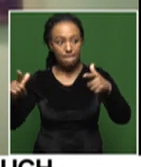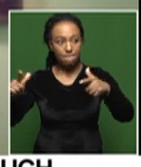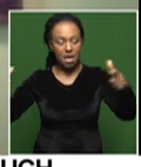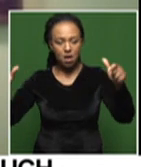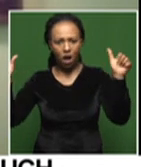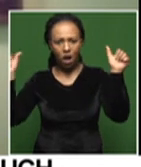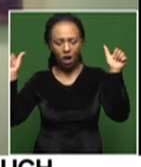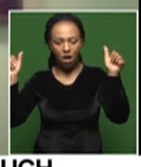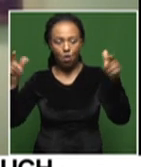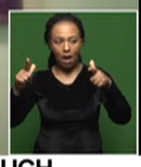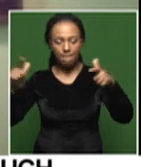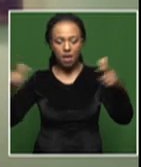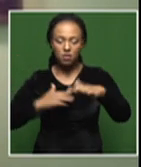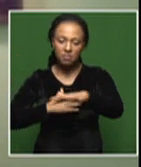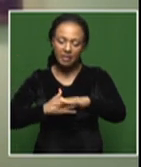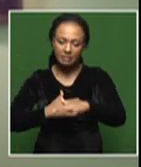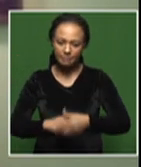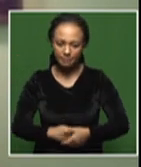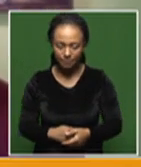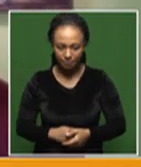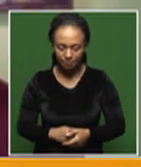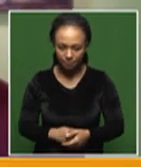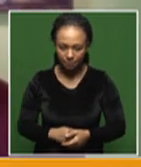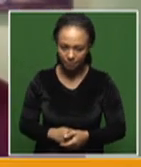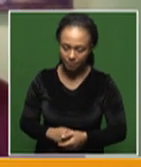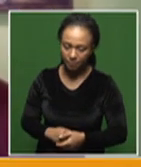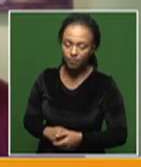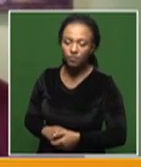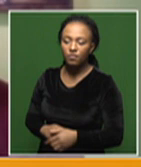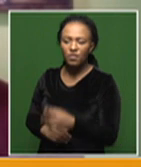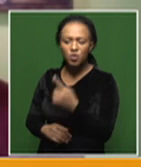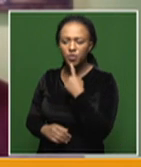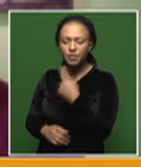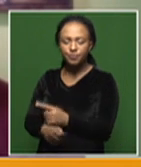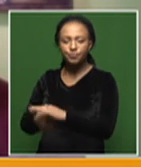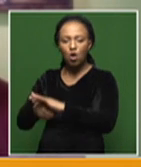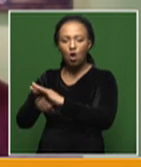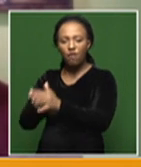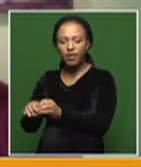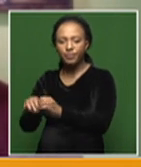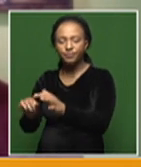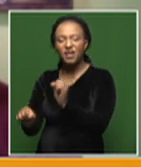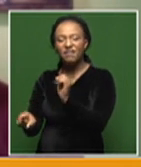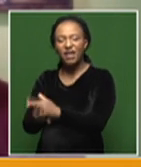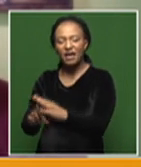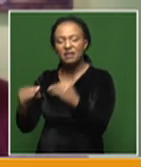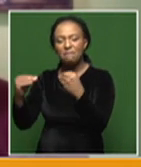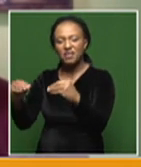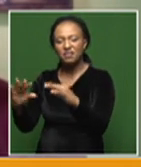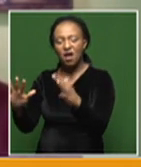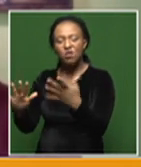many people as possible to come and have a look. And how would you say the pandemic has affected the business, and how are you recovering from the